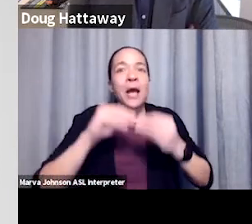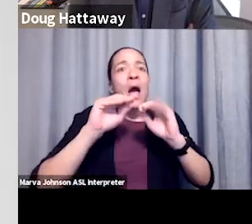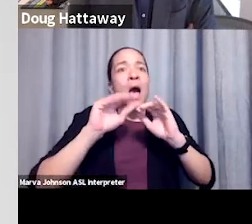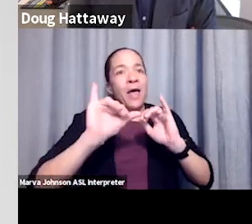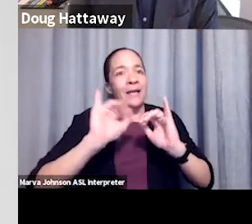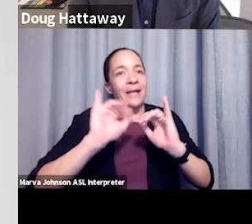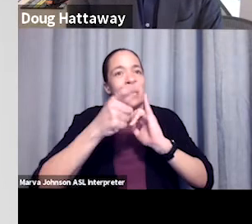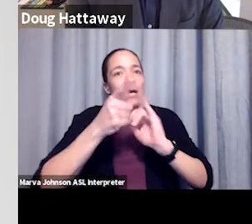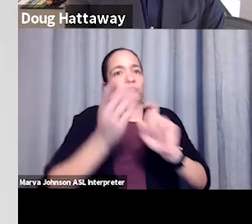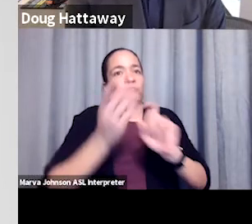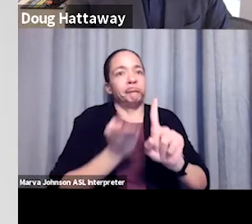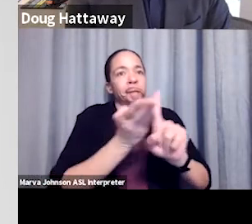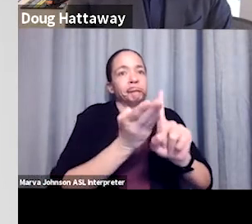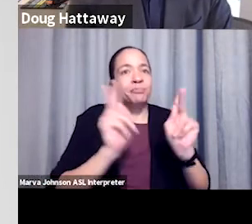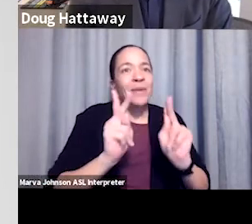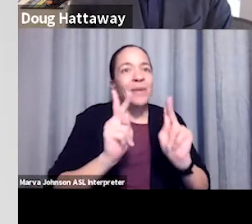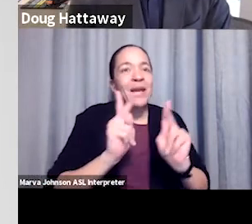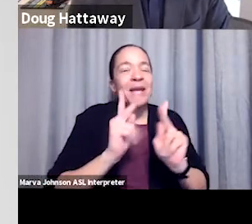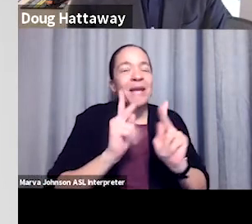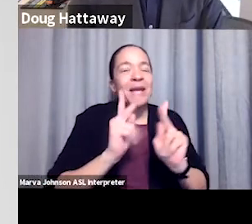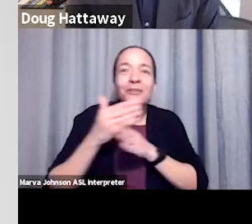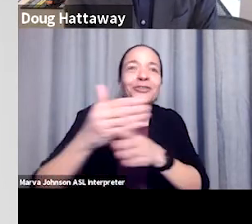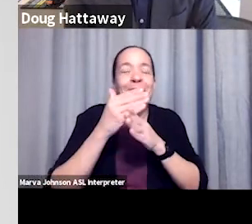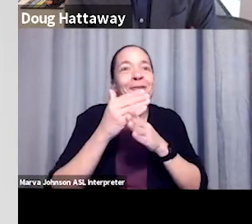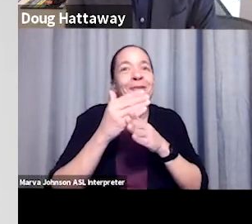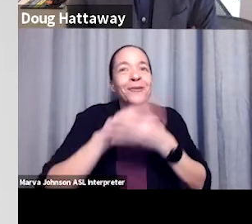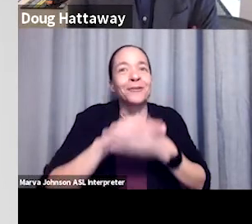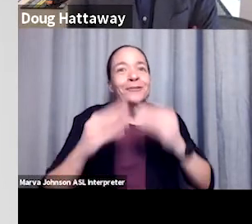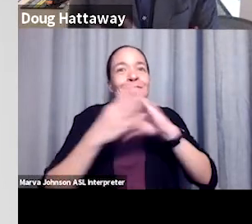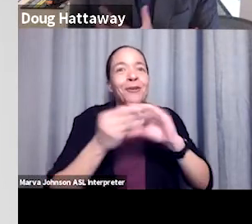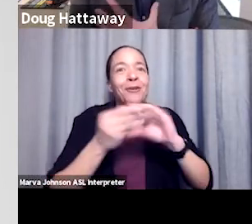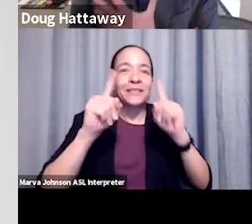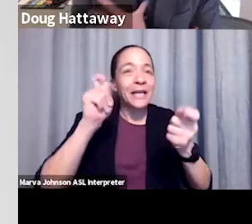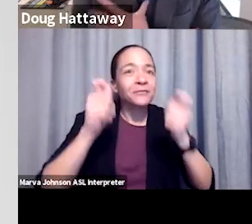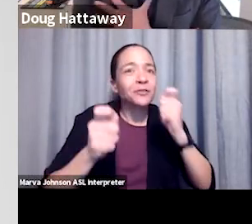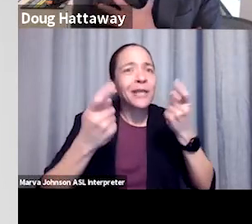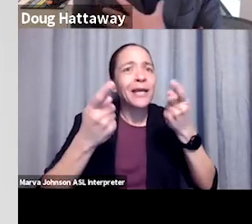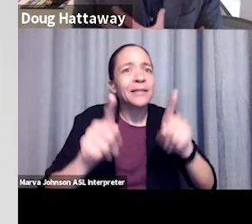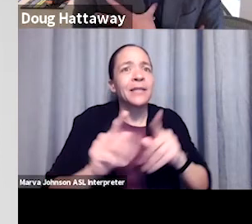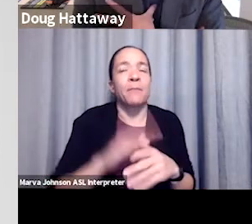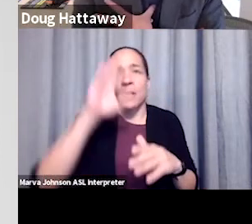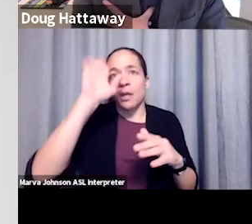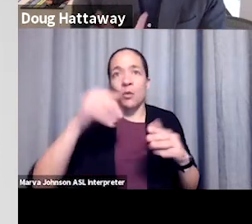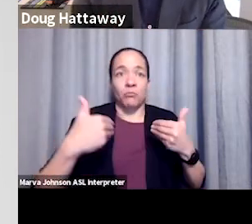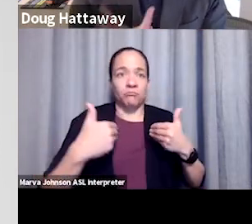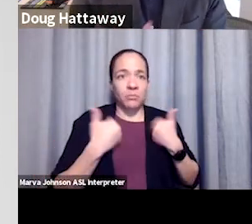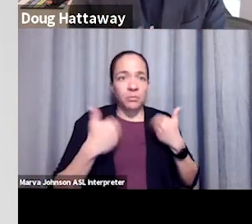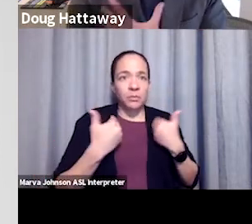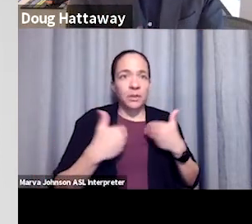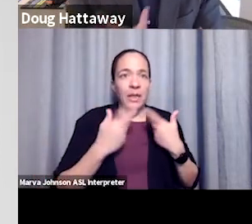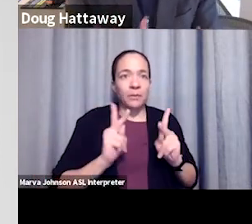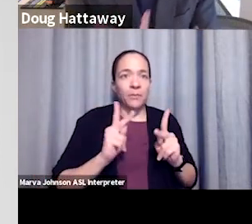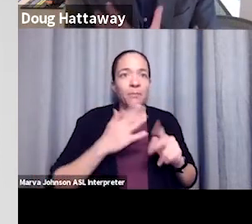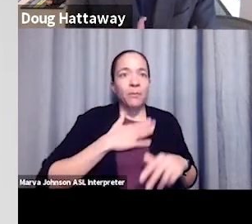share stories of successful change happening. I know, like with young people, like the age of my young kids who